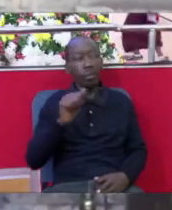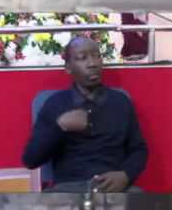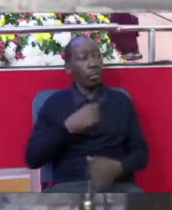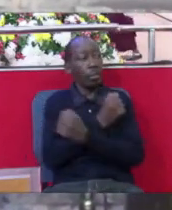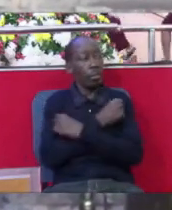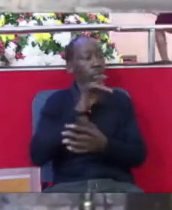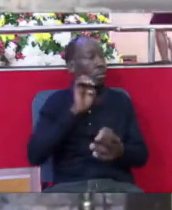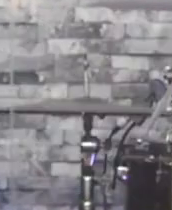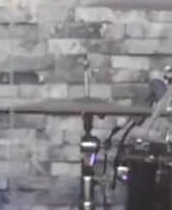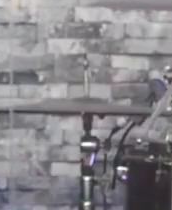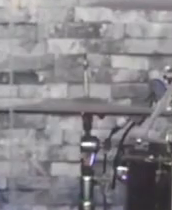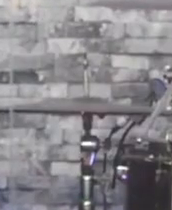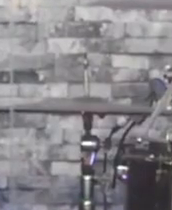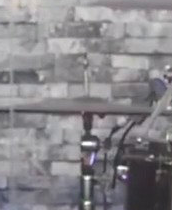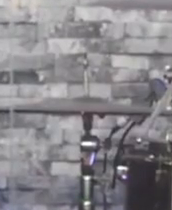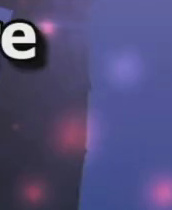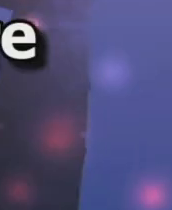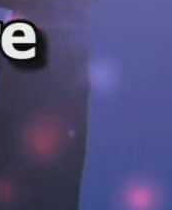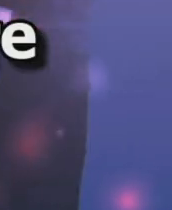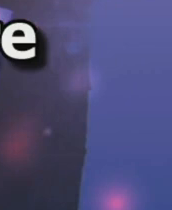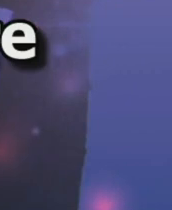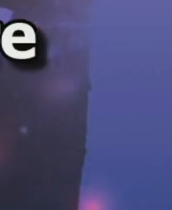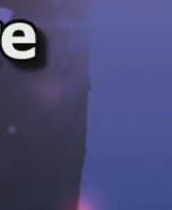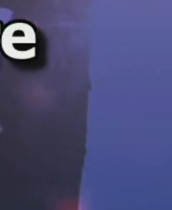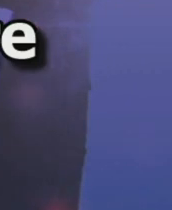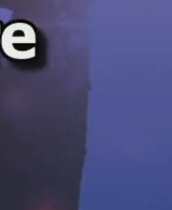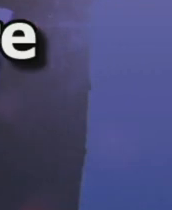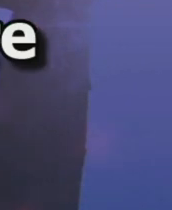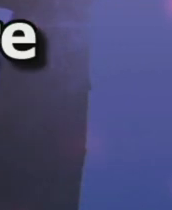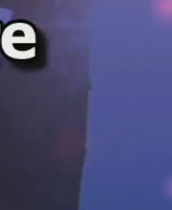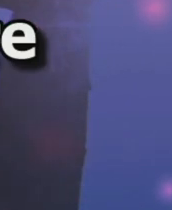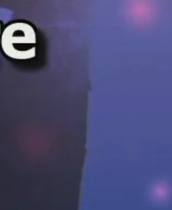Ebenezer, Ebenezer, what a wonder you are.